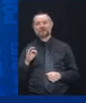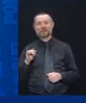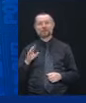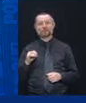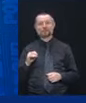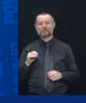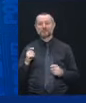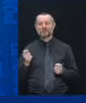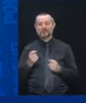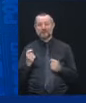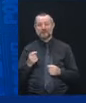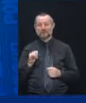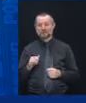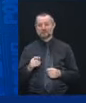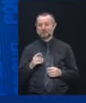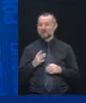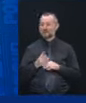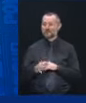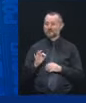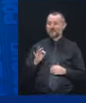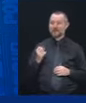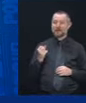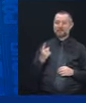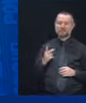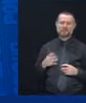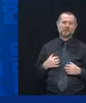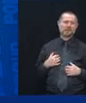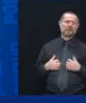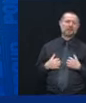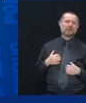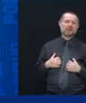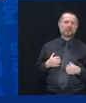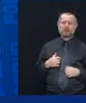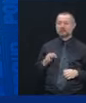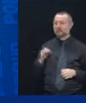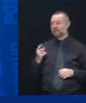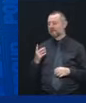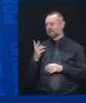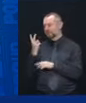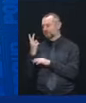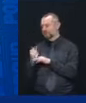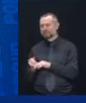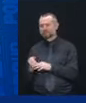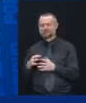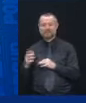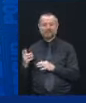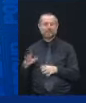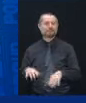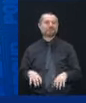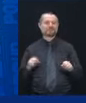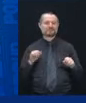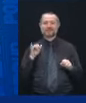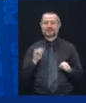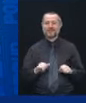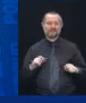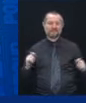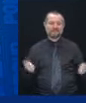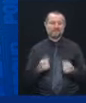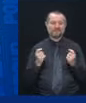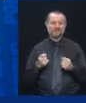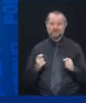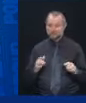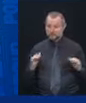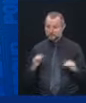people comfortable with downtown Manhattan post 9/11 and reintroduce them in some ways